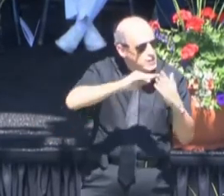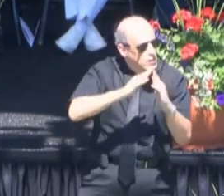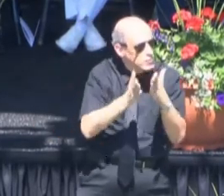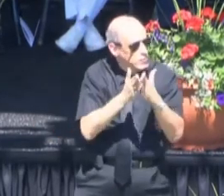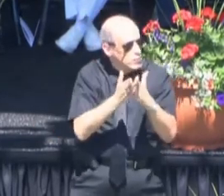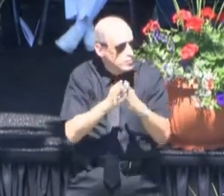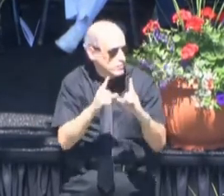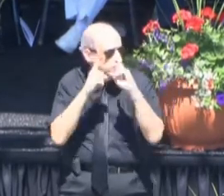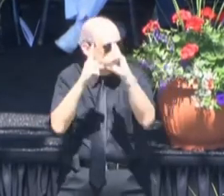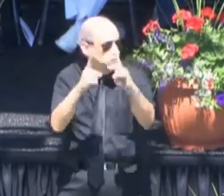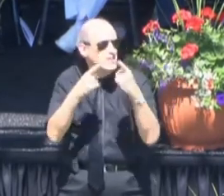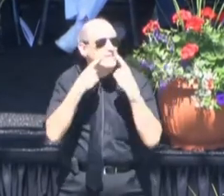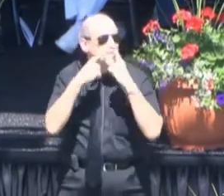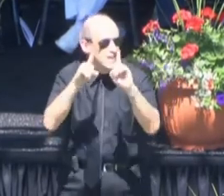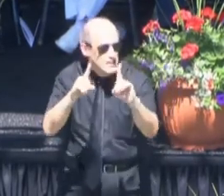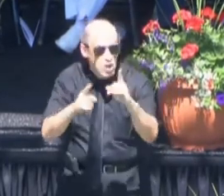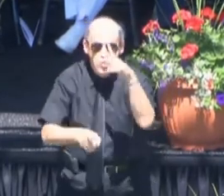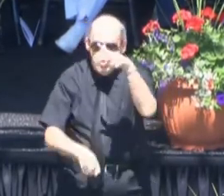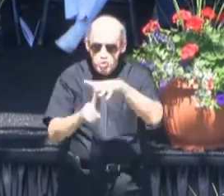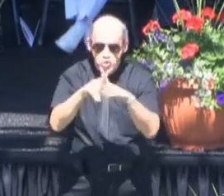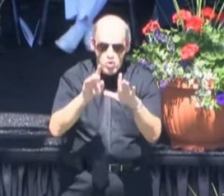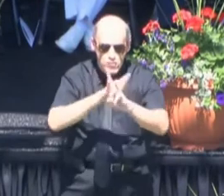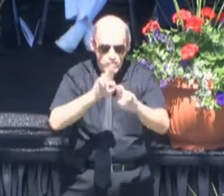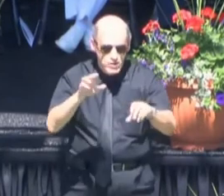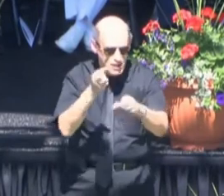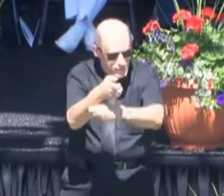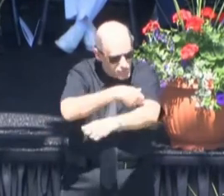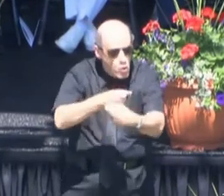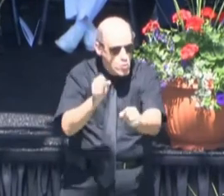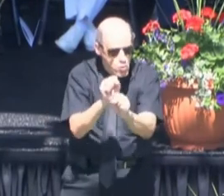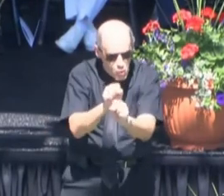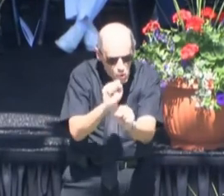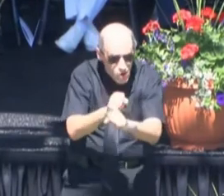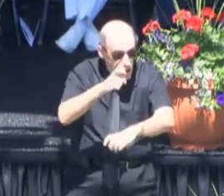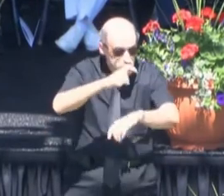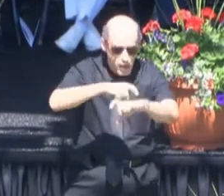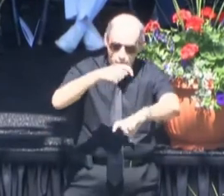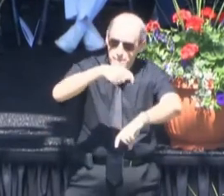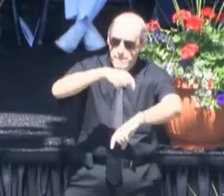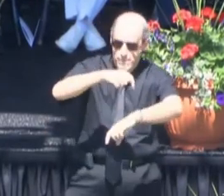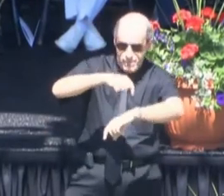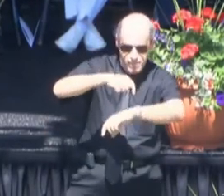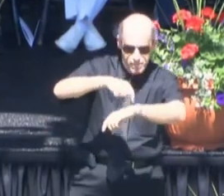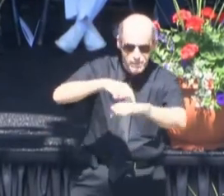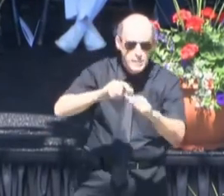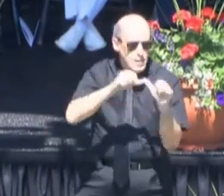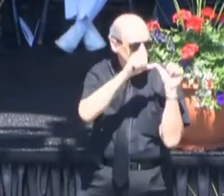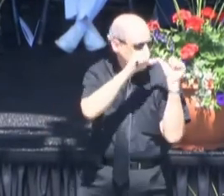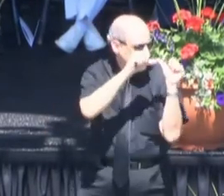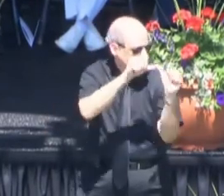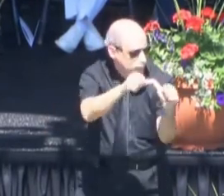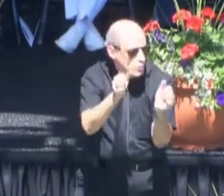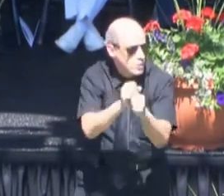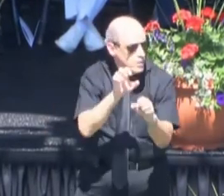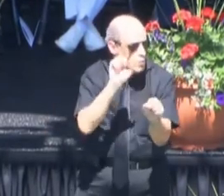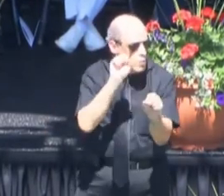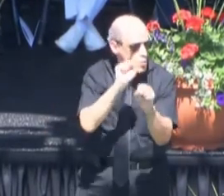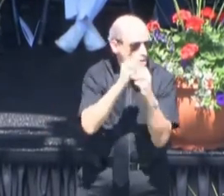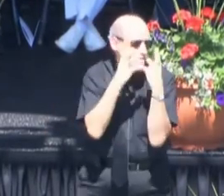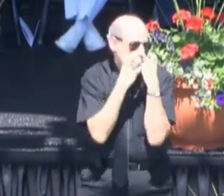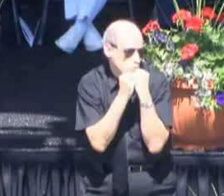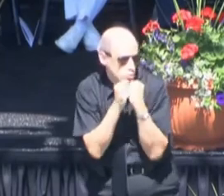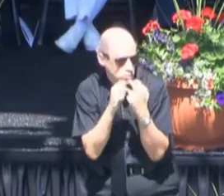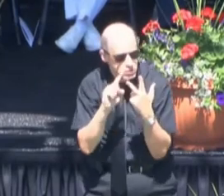and success. Show up for work. Show up for work on time. Be consistent in your work ethic.